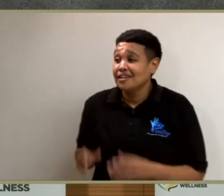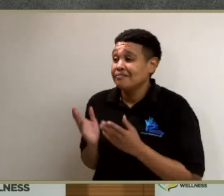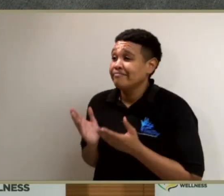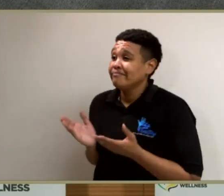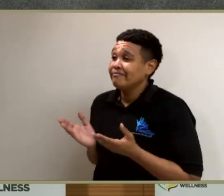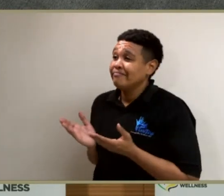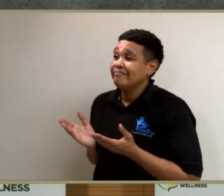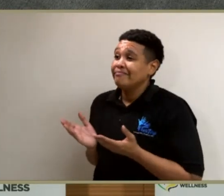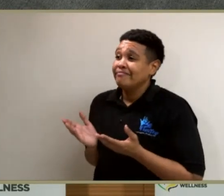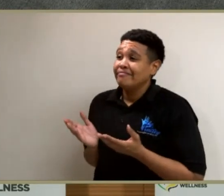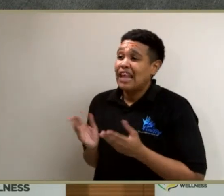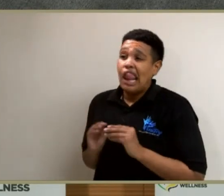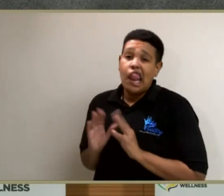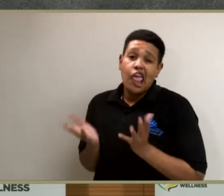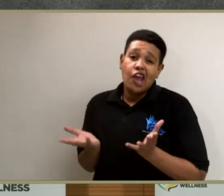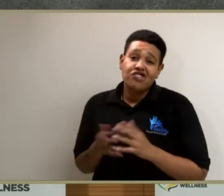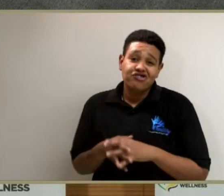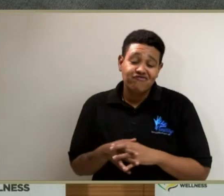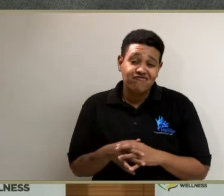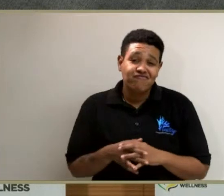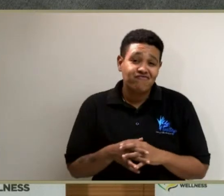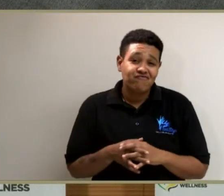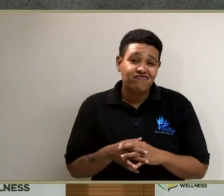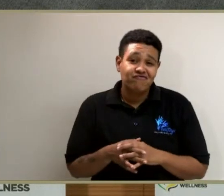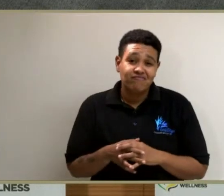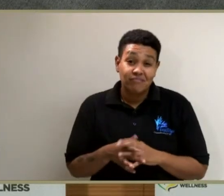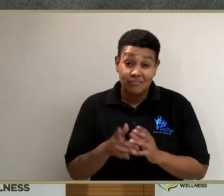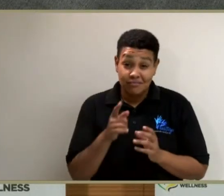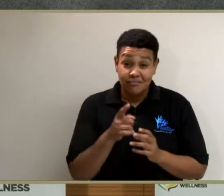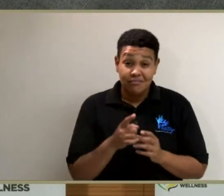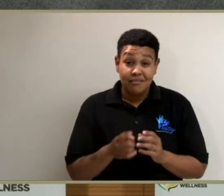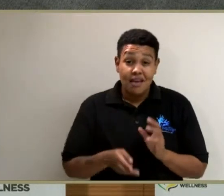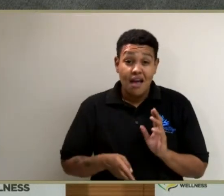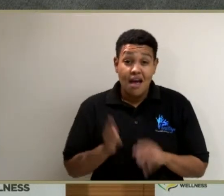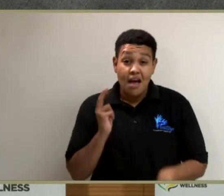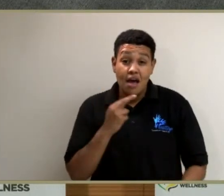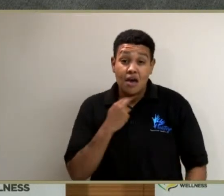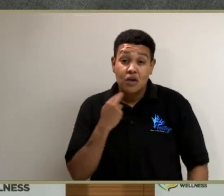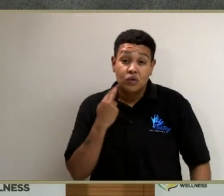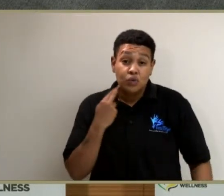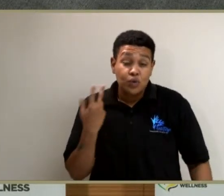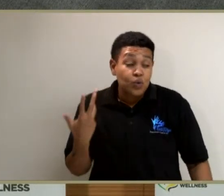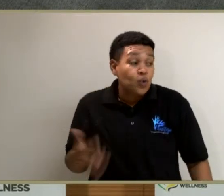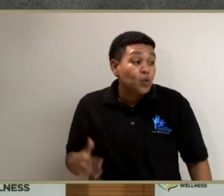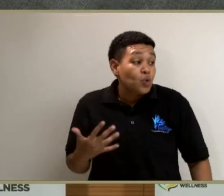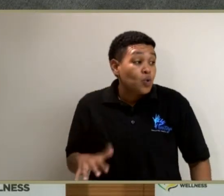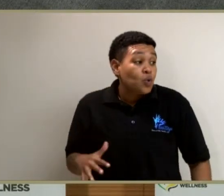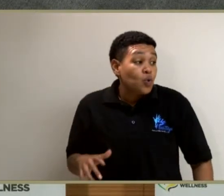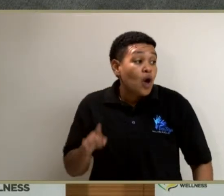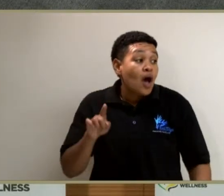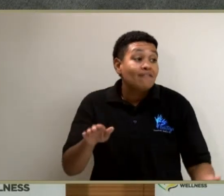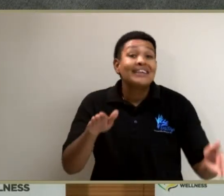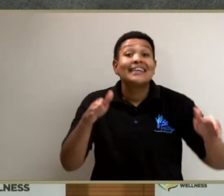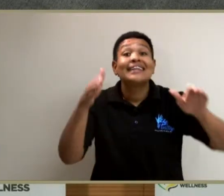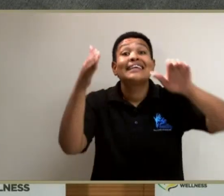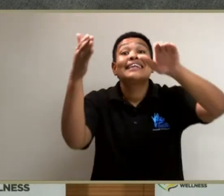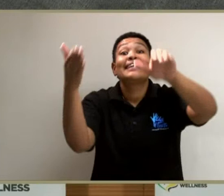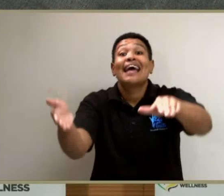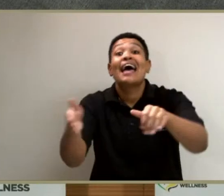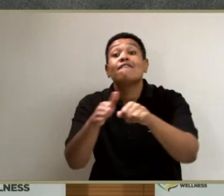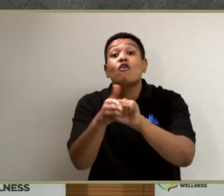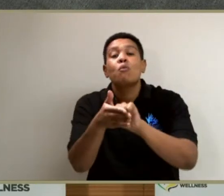any clearer. You run a significantly higher risk of dying from